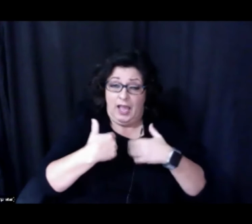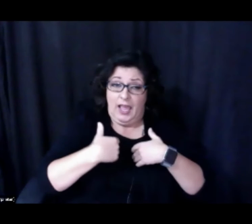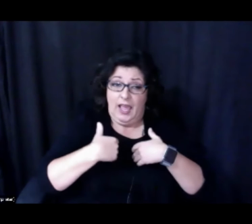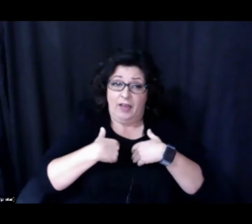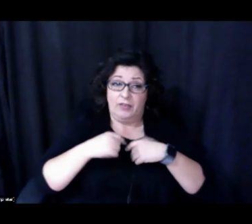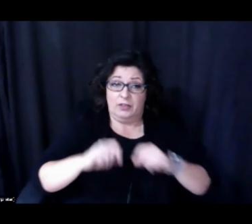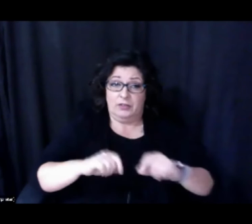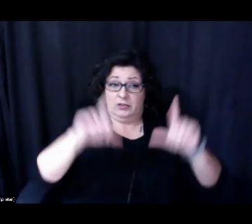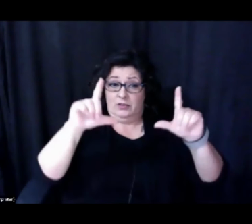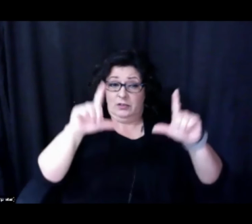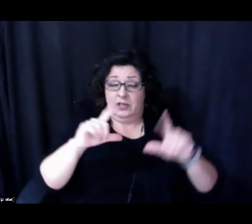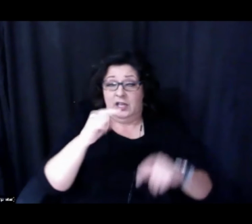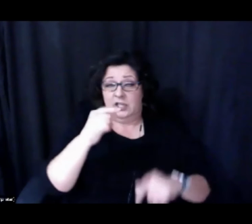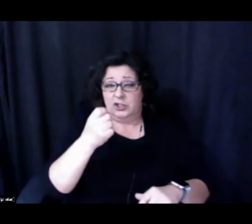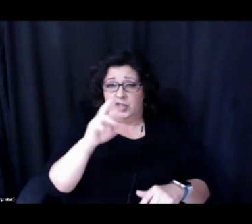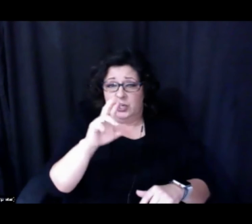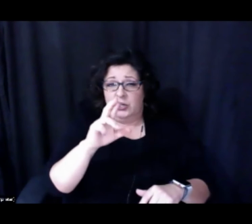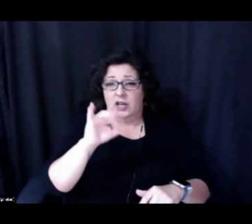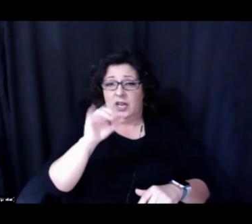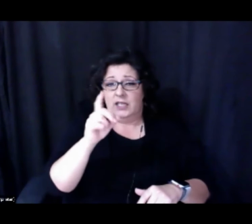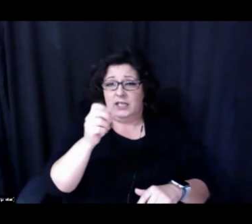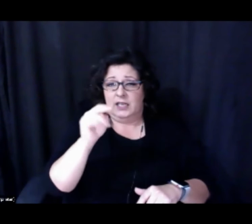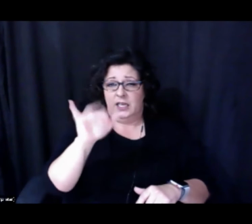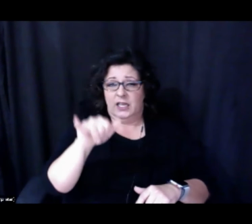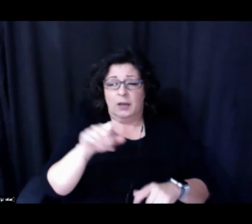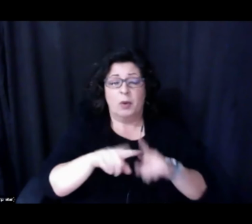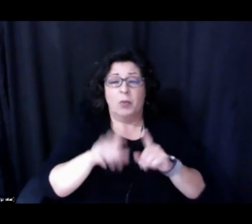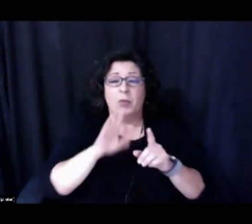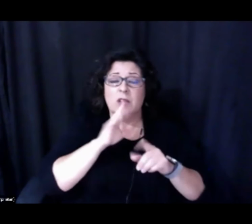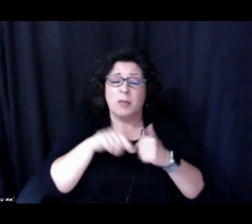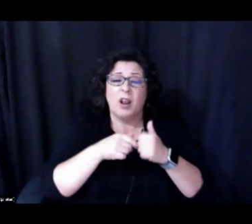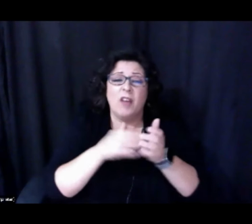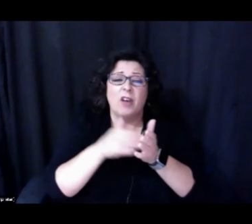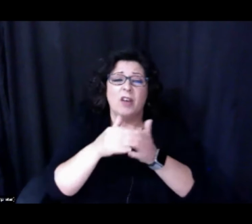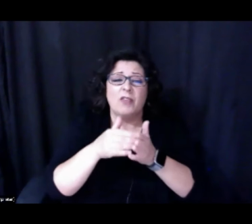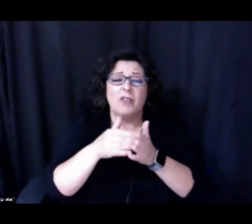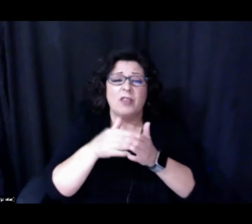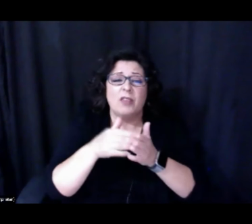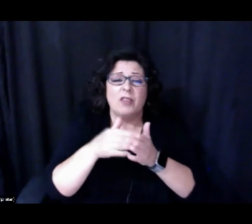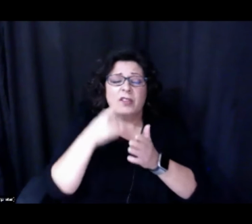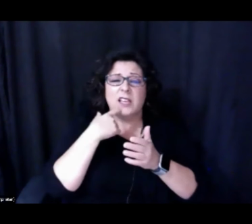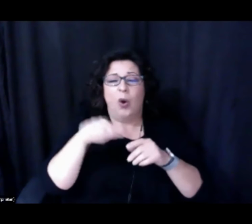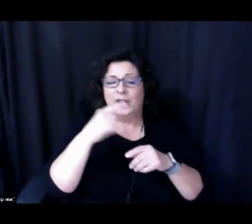slide today, but when we're talking about gender identity, oftentimes people just say gender.